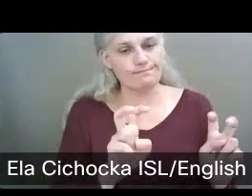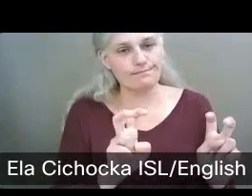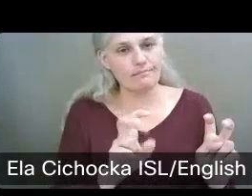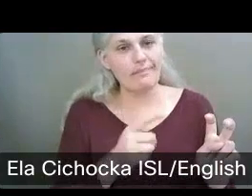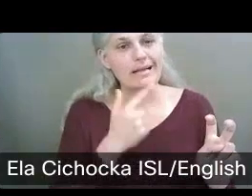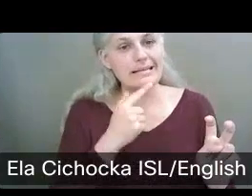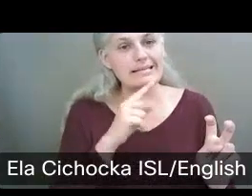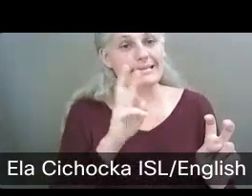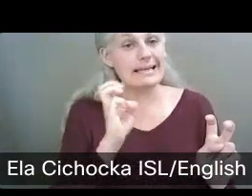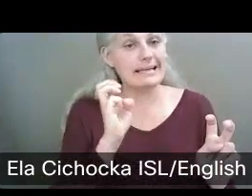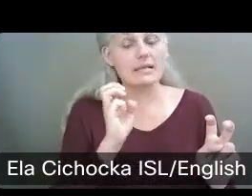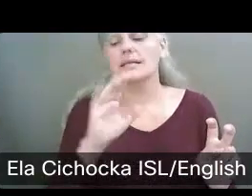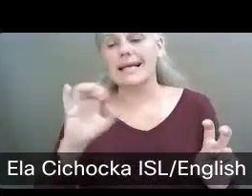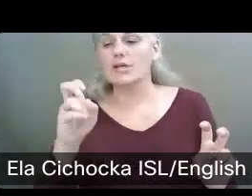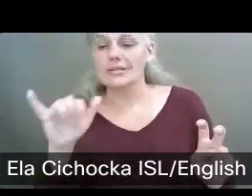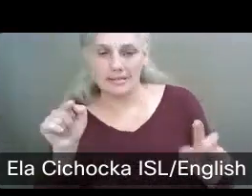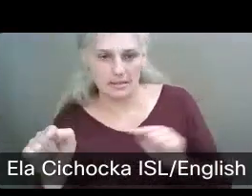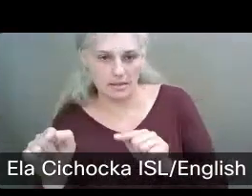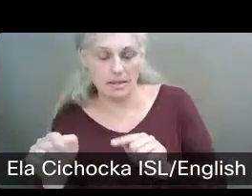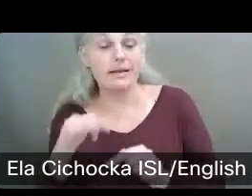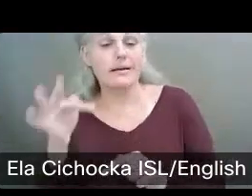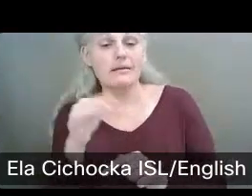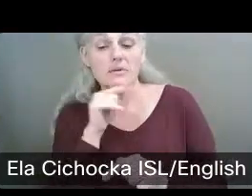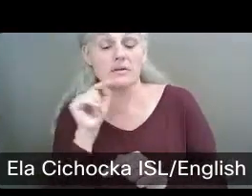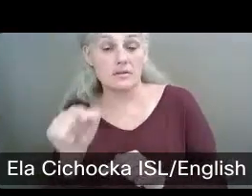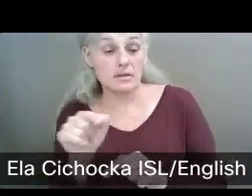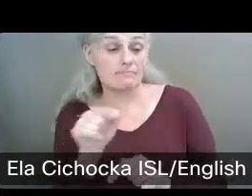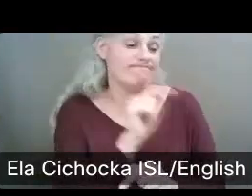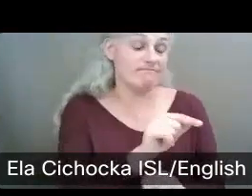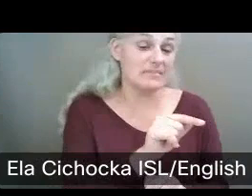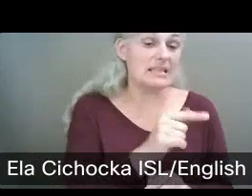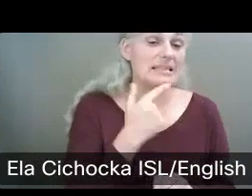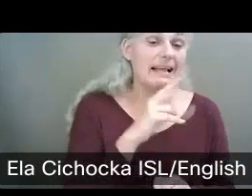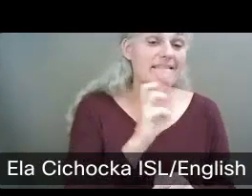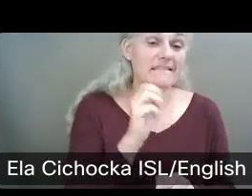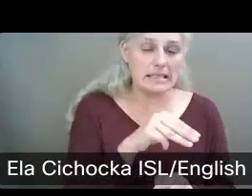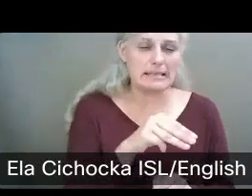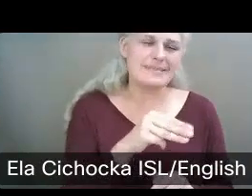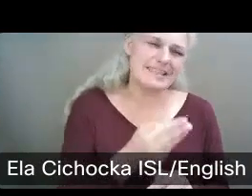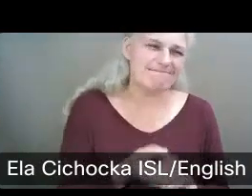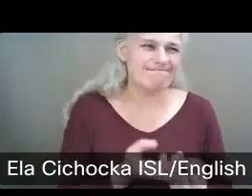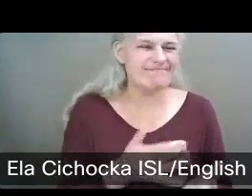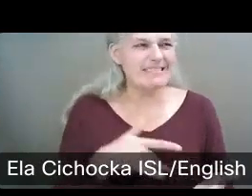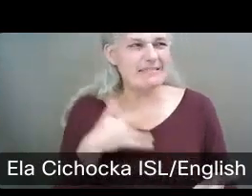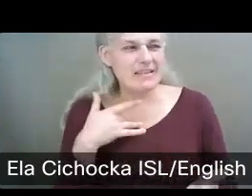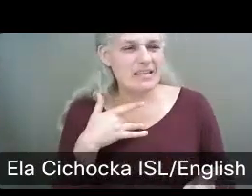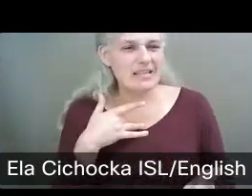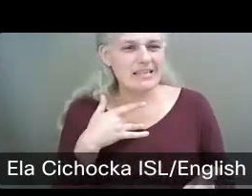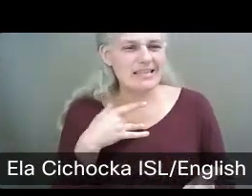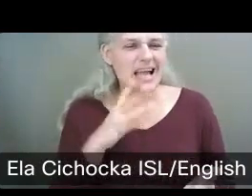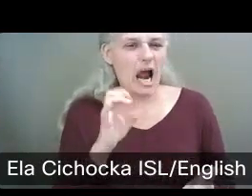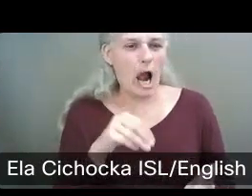a second casualty is that if we call it second victim, it's kind of suggesting that the harm was